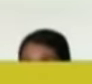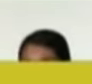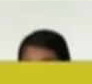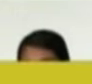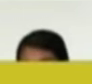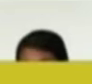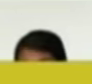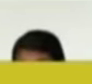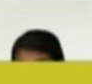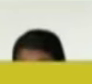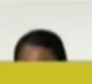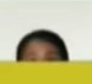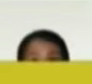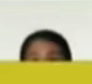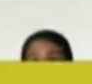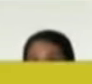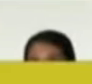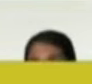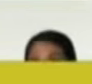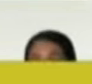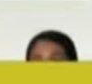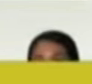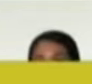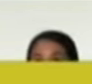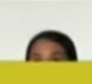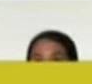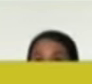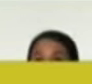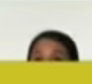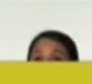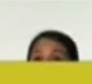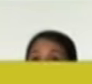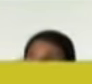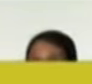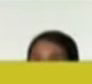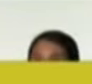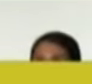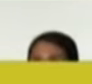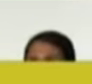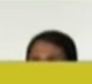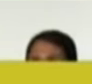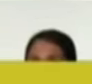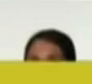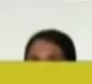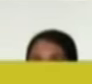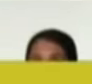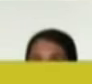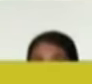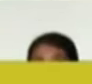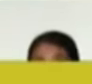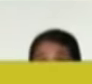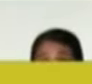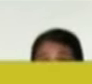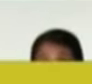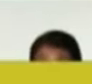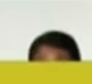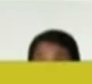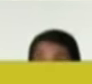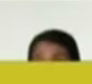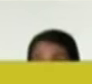country seized by the North American blockade and included in a